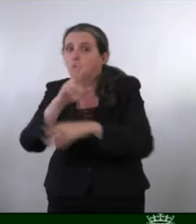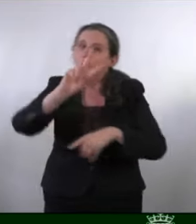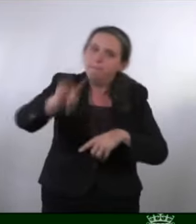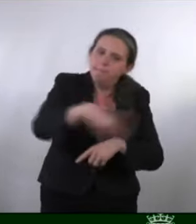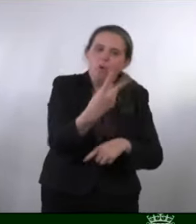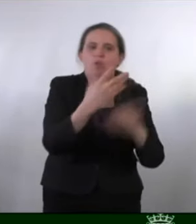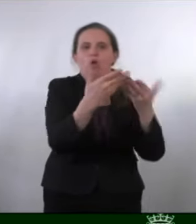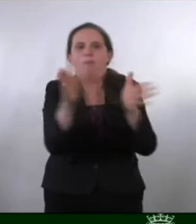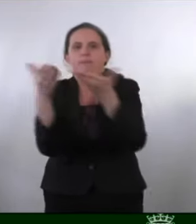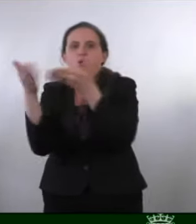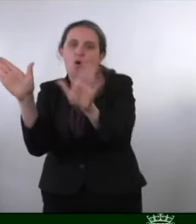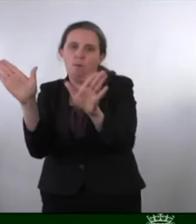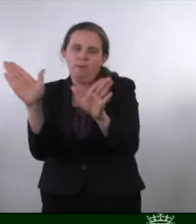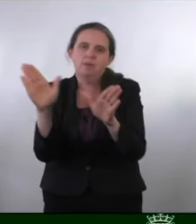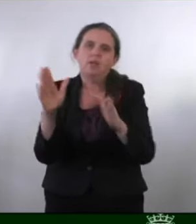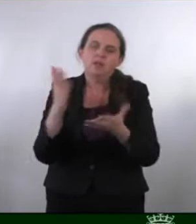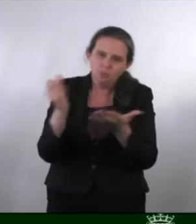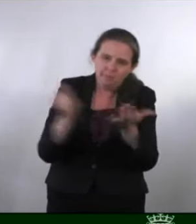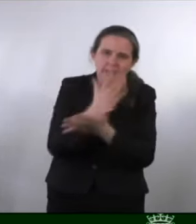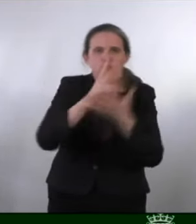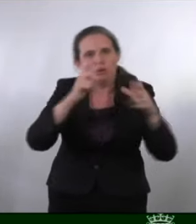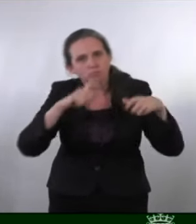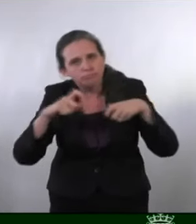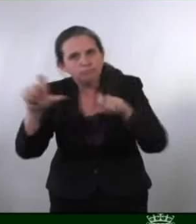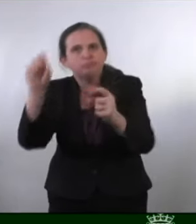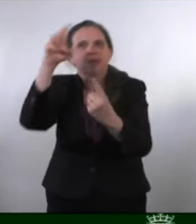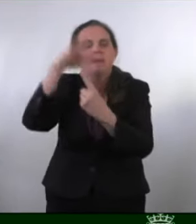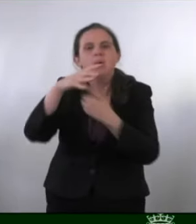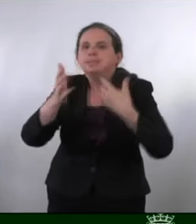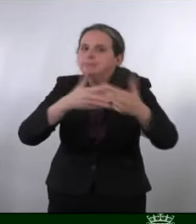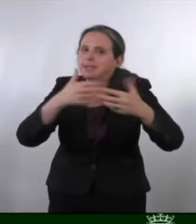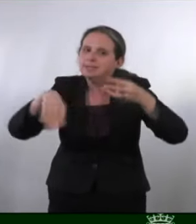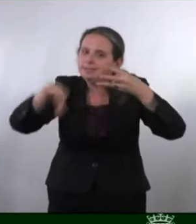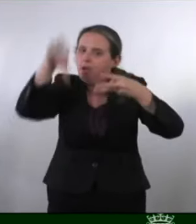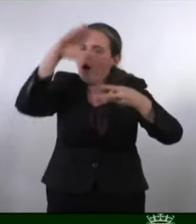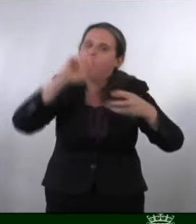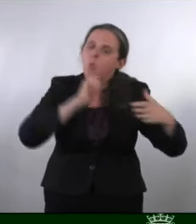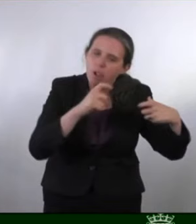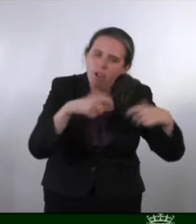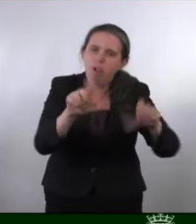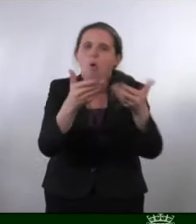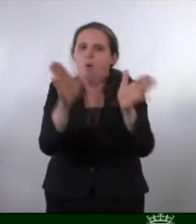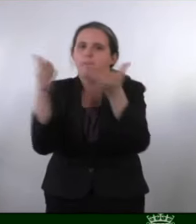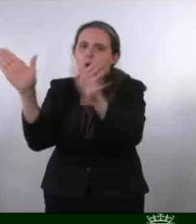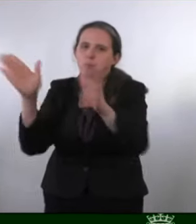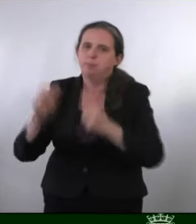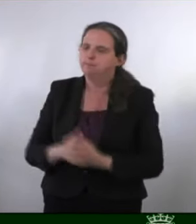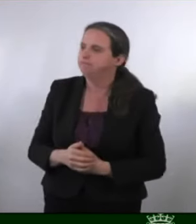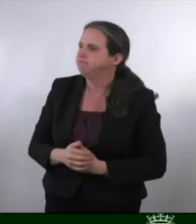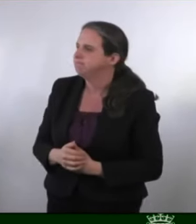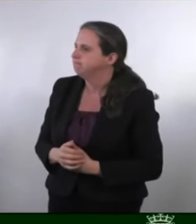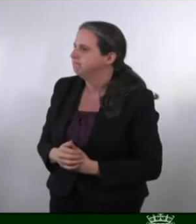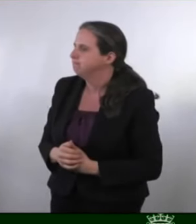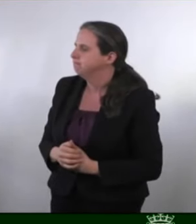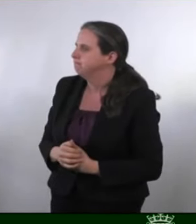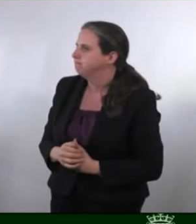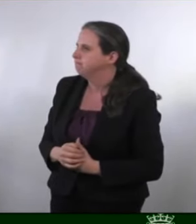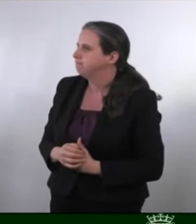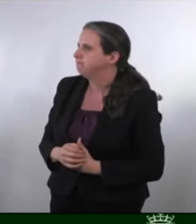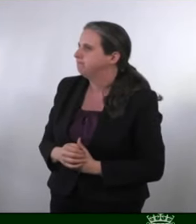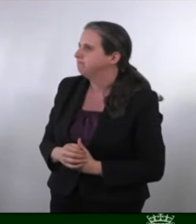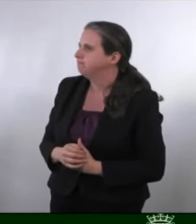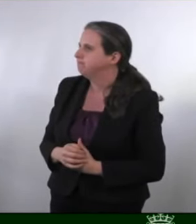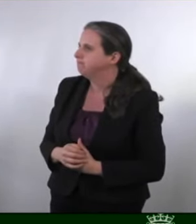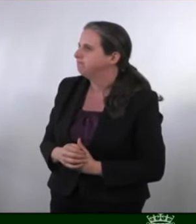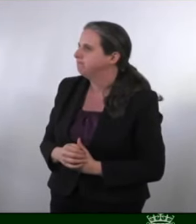can resume. Charlotte Nichols. Thank you, Madam Deputy Speaker. As Chair of the All-Party Parliamentary Group on Pubs,